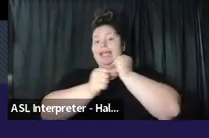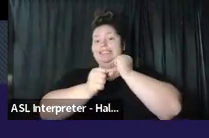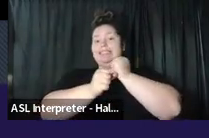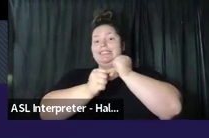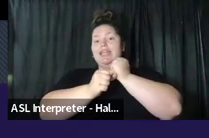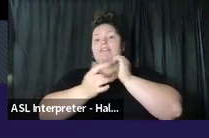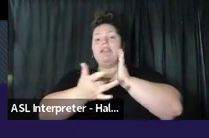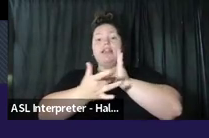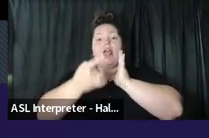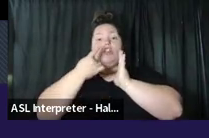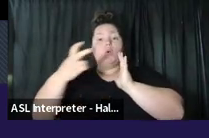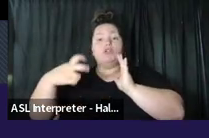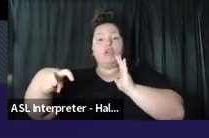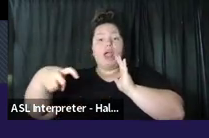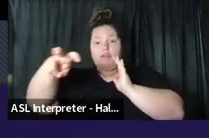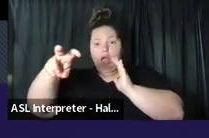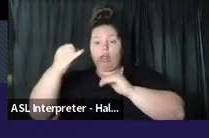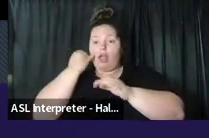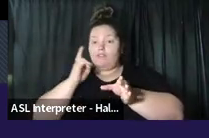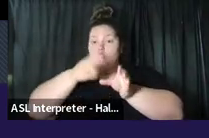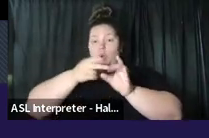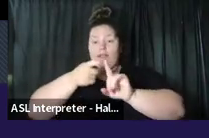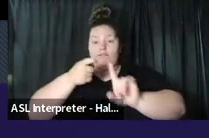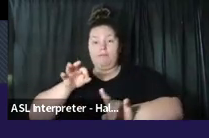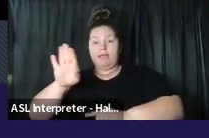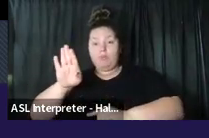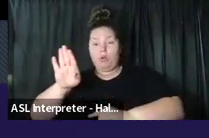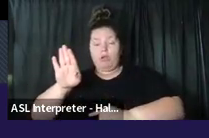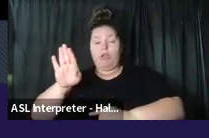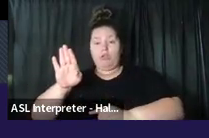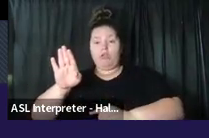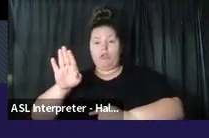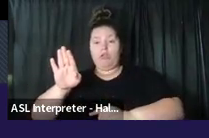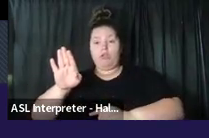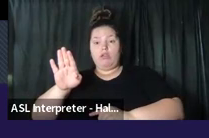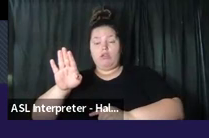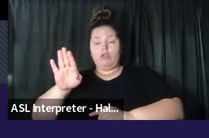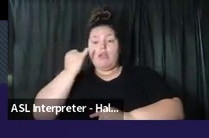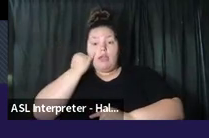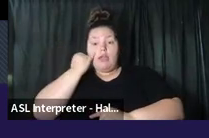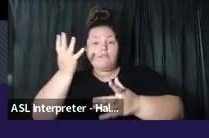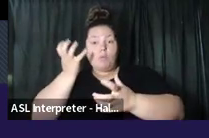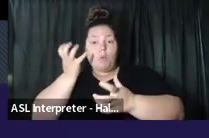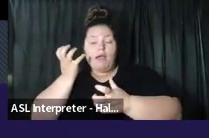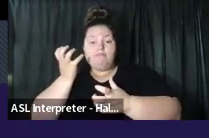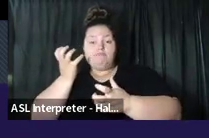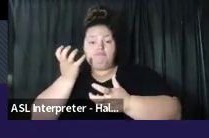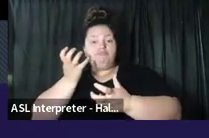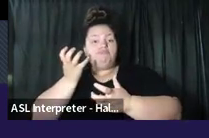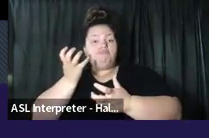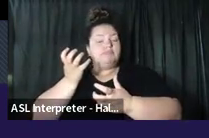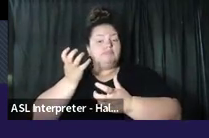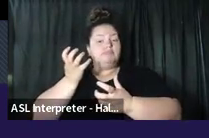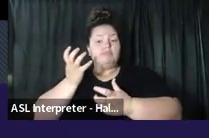travel. If you are joining us from Facebook, if you would like to talk to